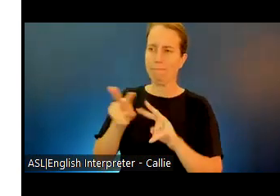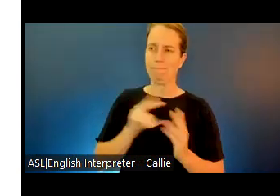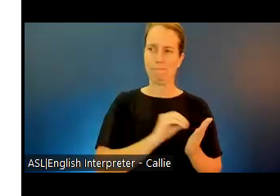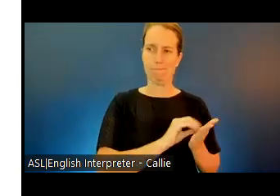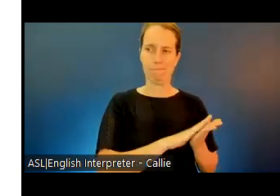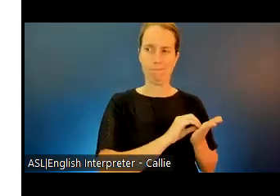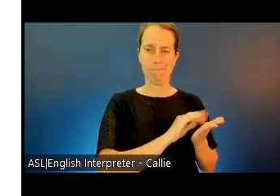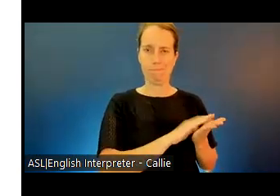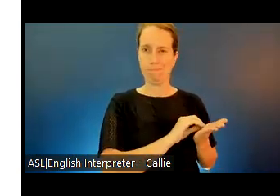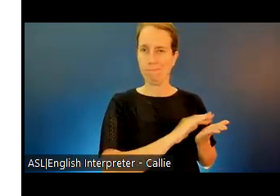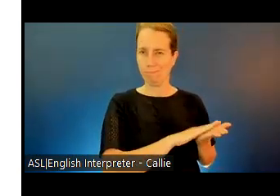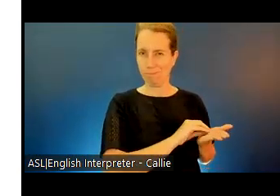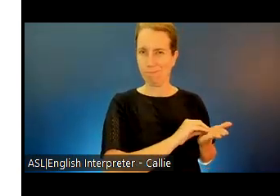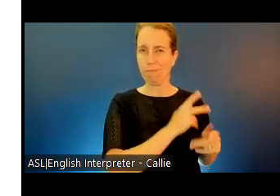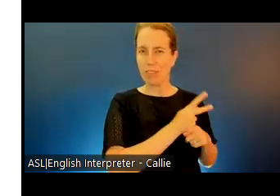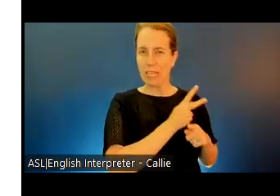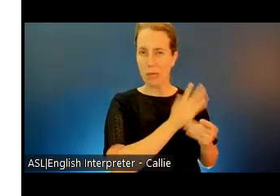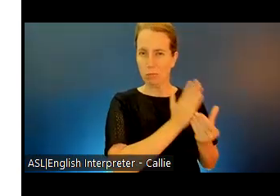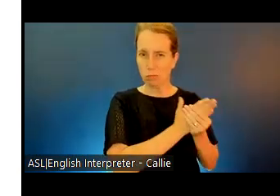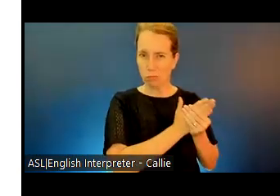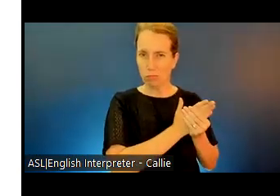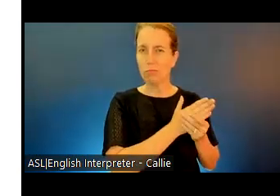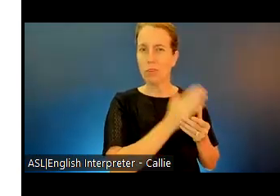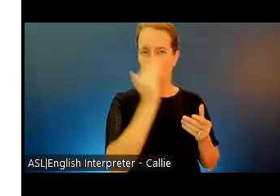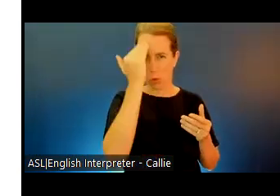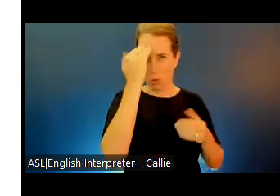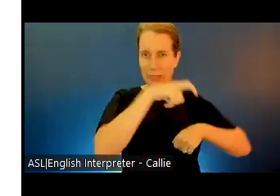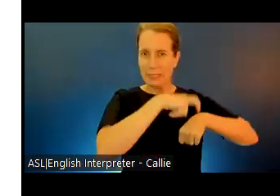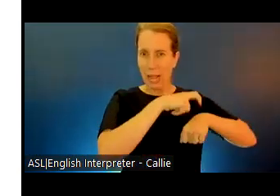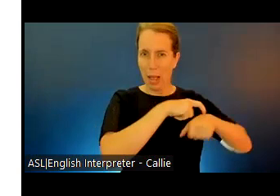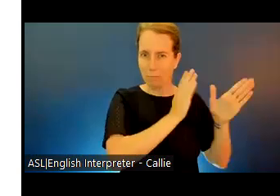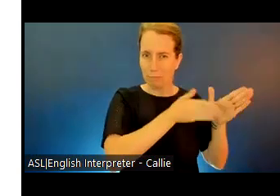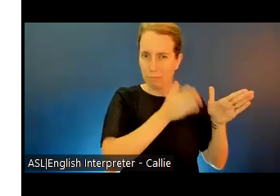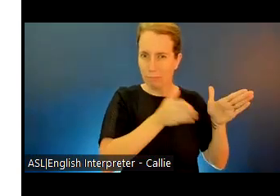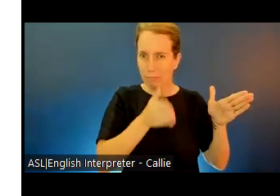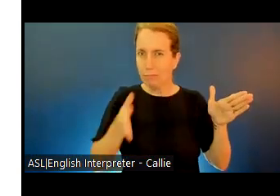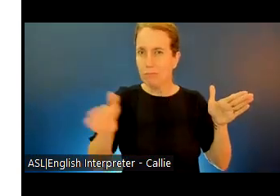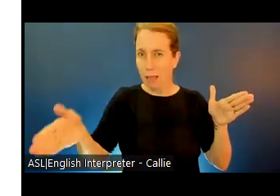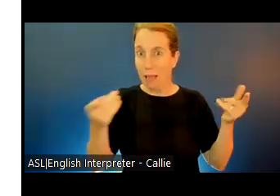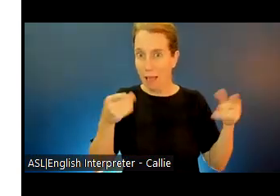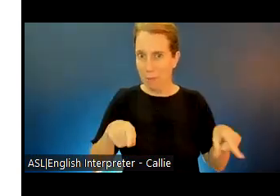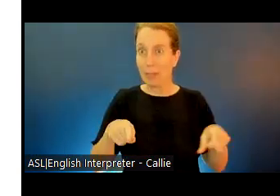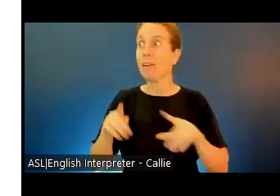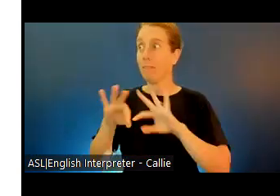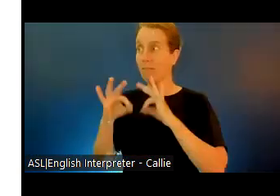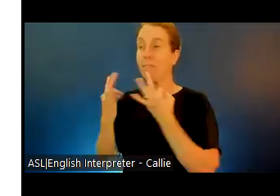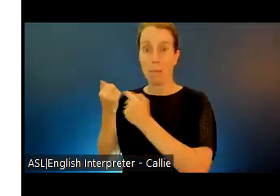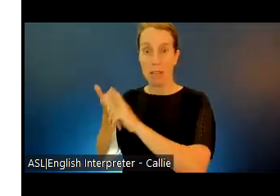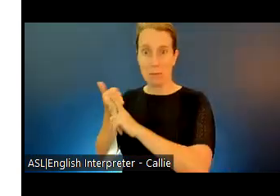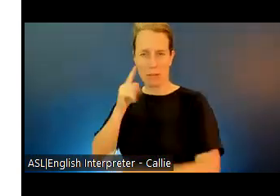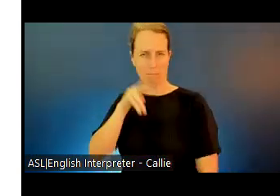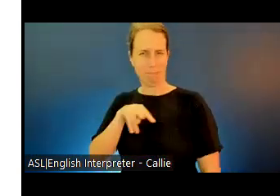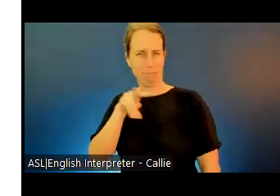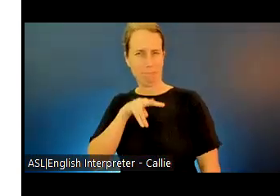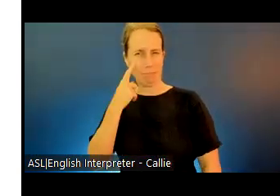examples, sometimes I've had families that provide a timeline of what's been occurring. That can be extremely helpful. It's also really